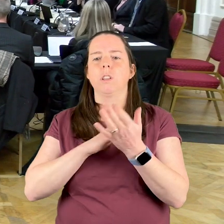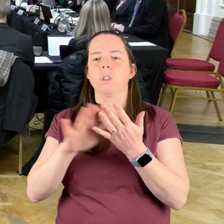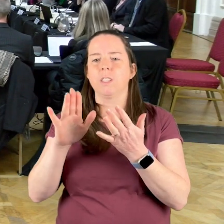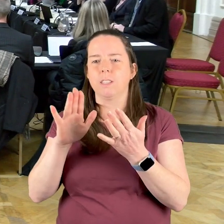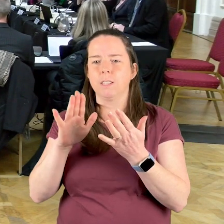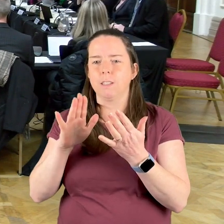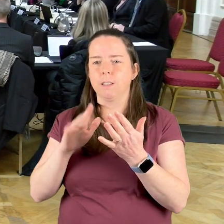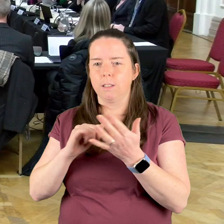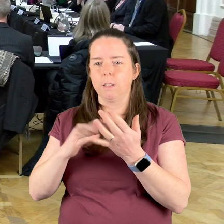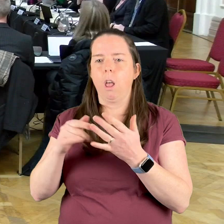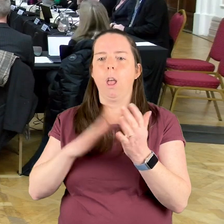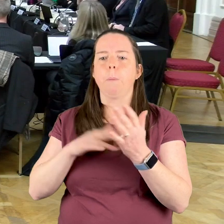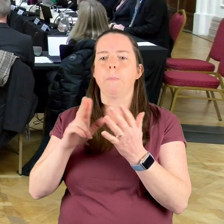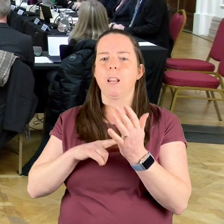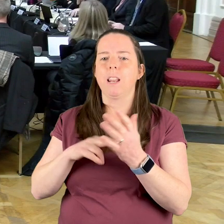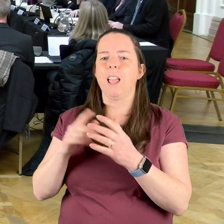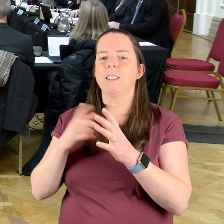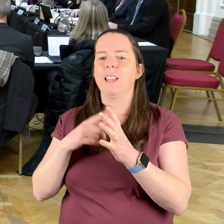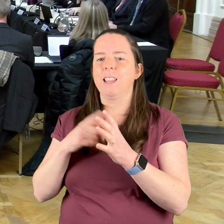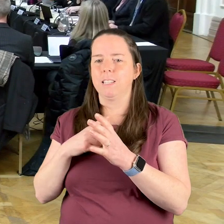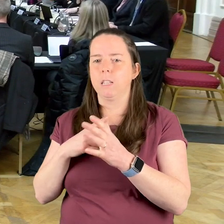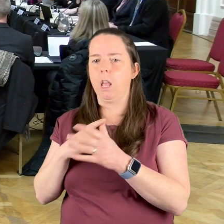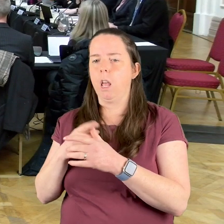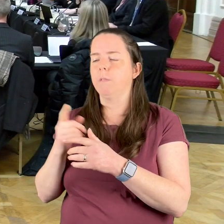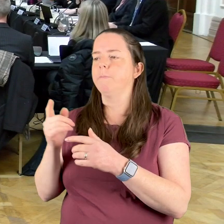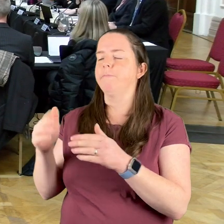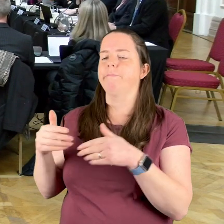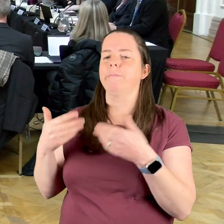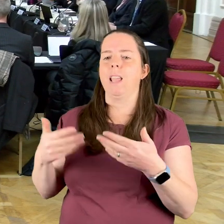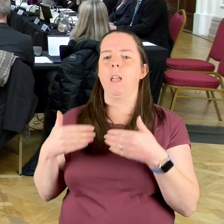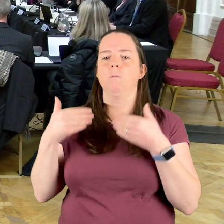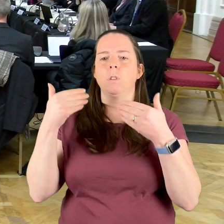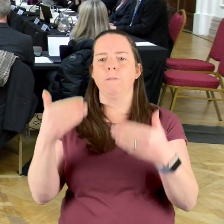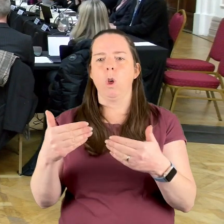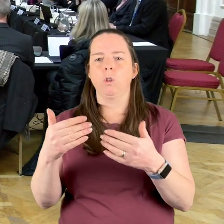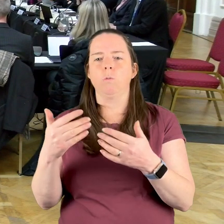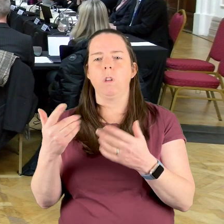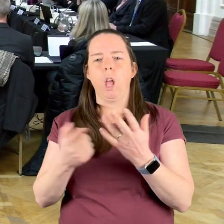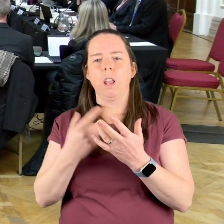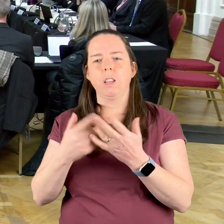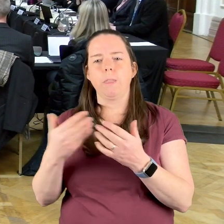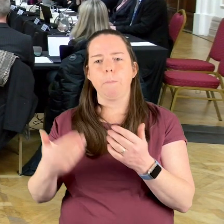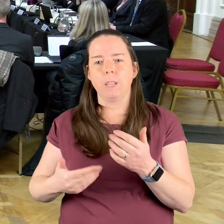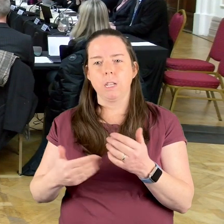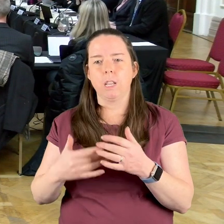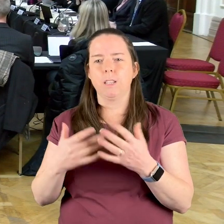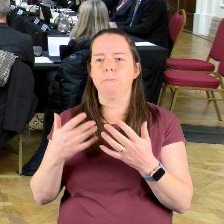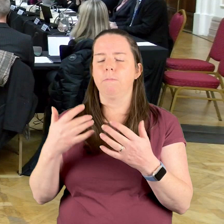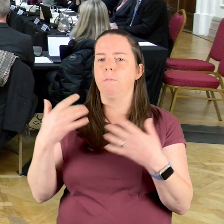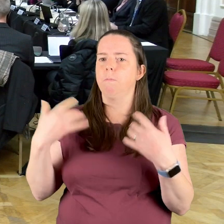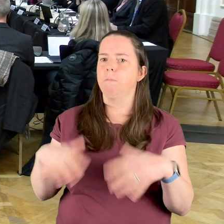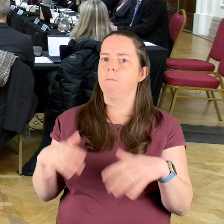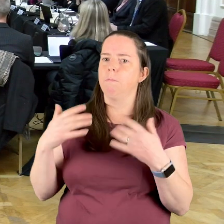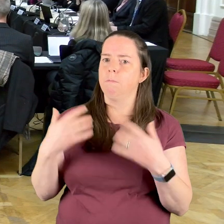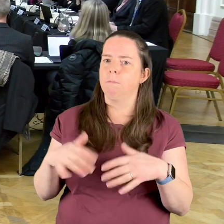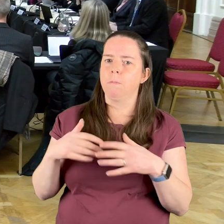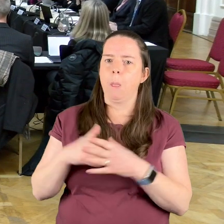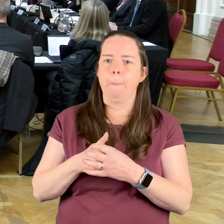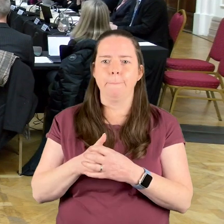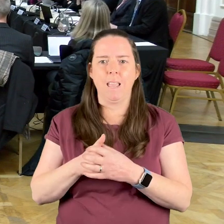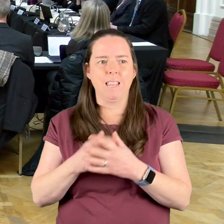So, thank you for your questions, Simon and Alyssa. I'm now going to move on to any other business.